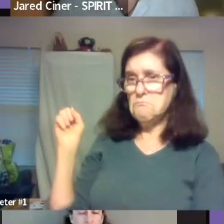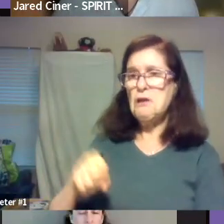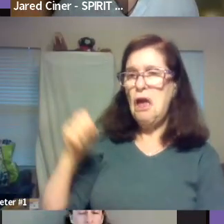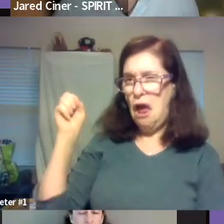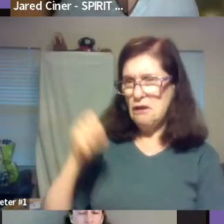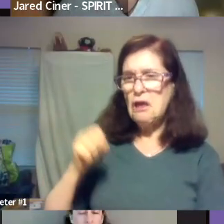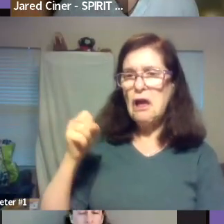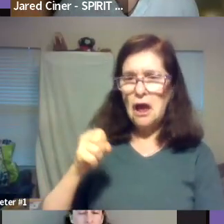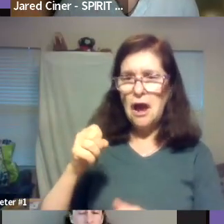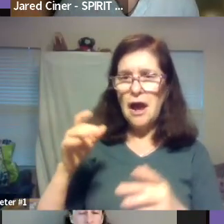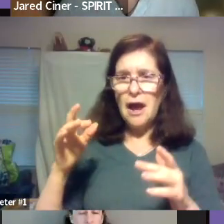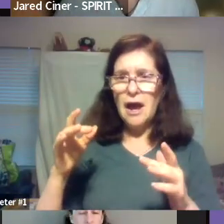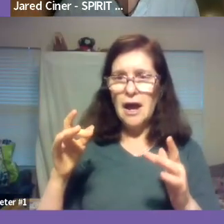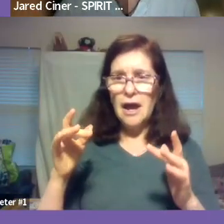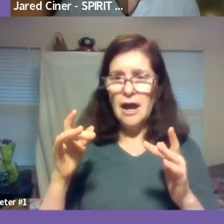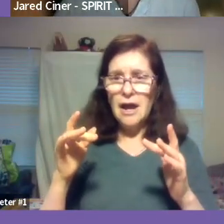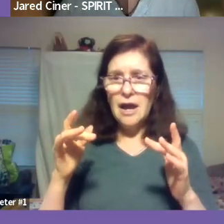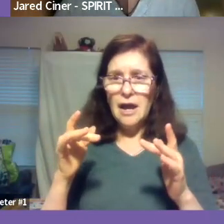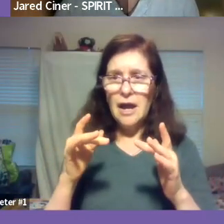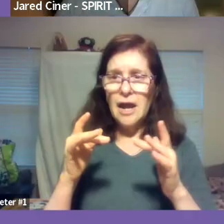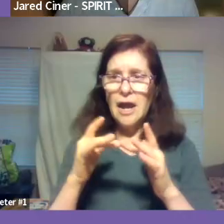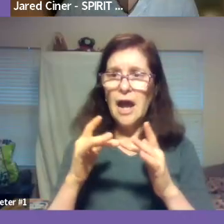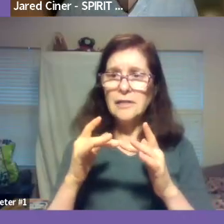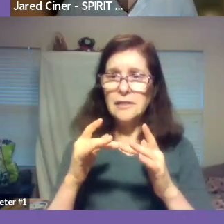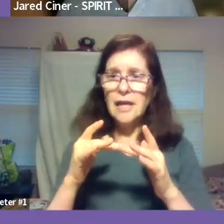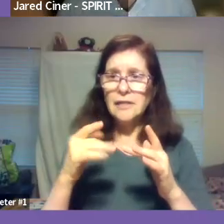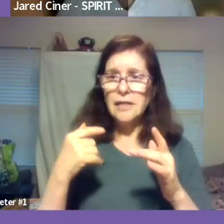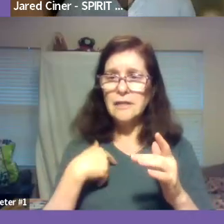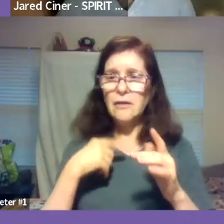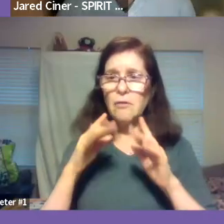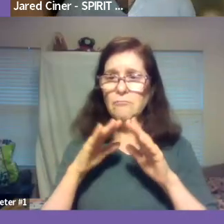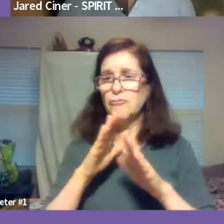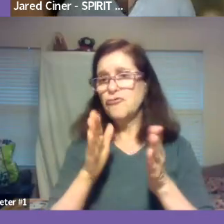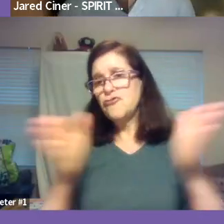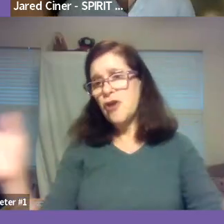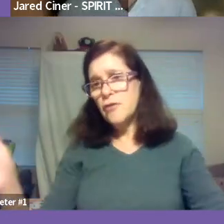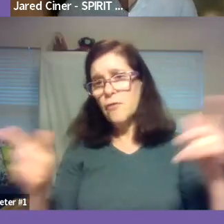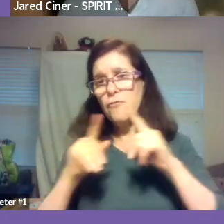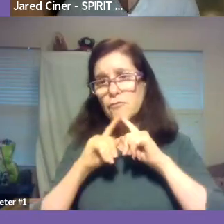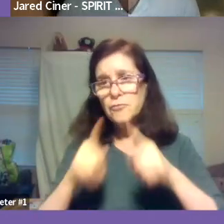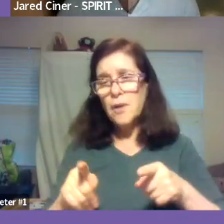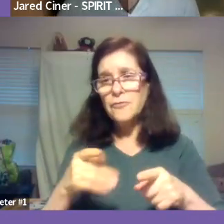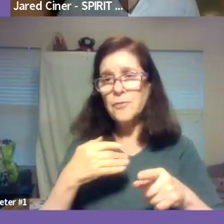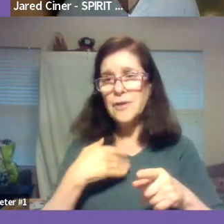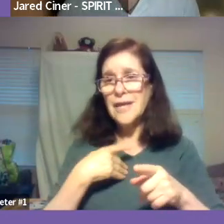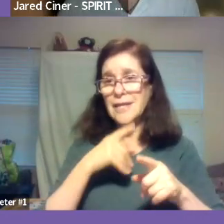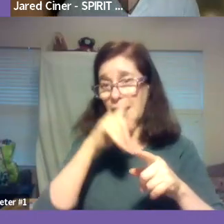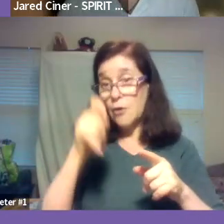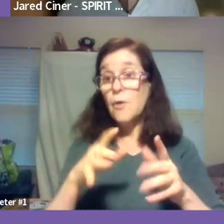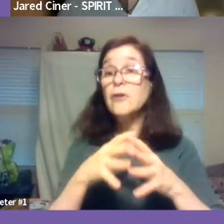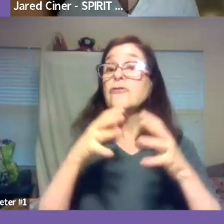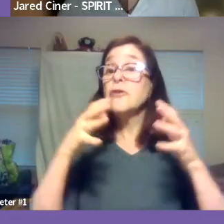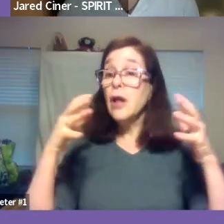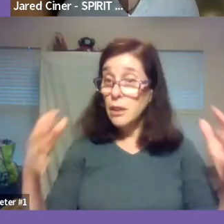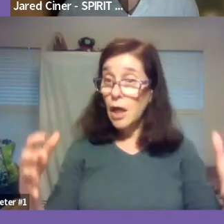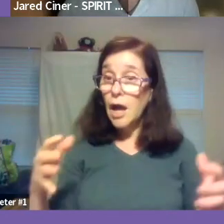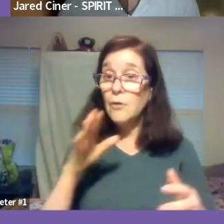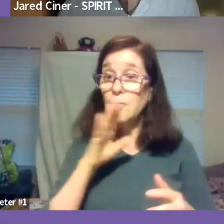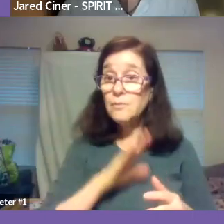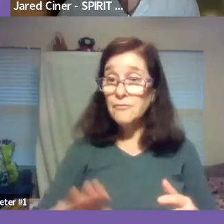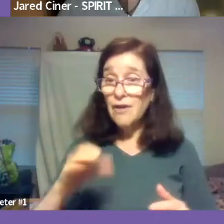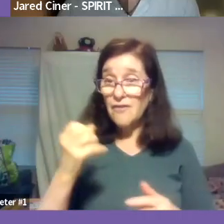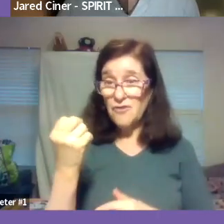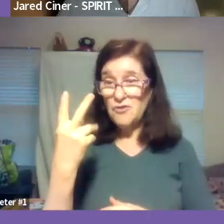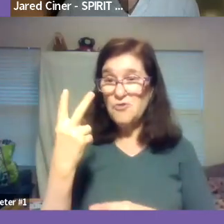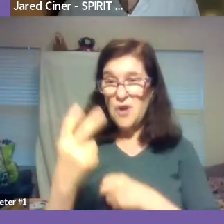definitely reach out. And I will just say, in a kind of a blanket response to that, we get that question a lot, and we've been around for about